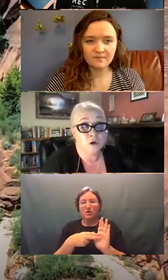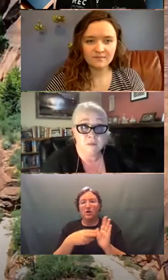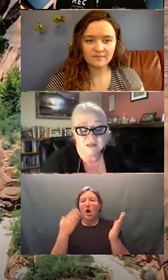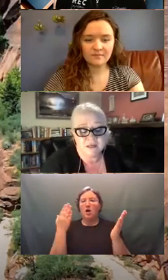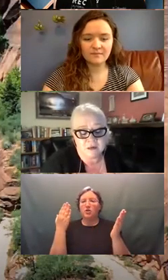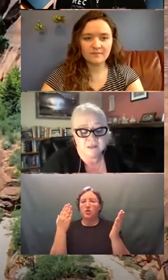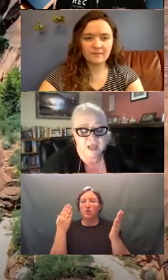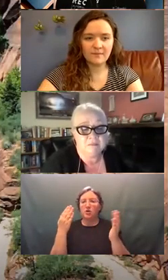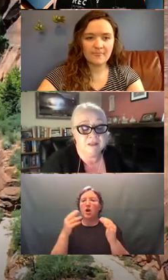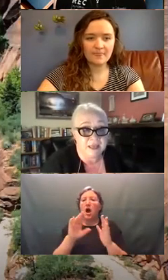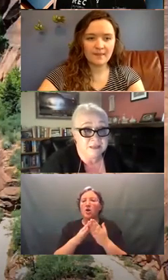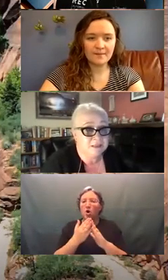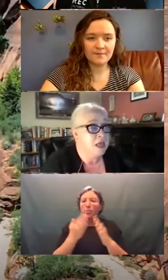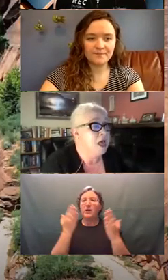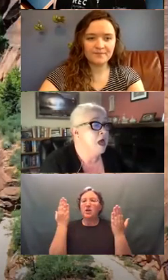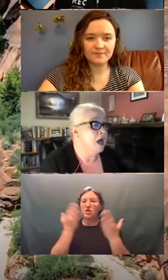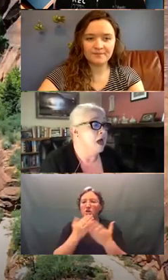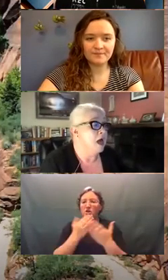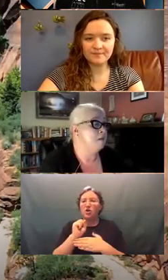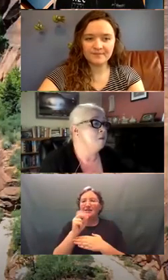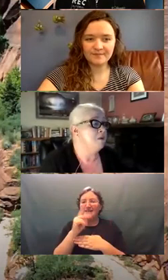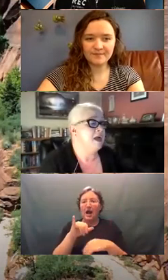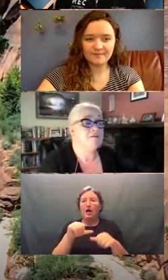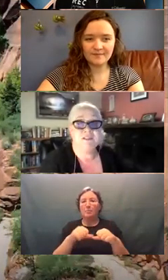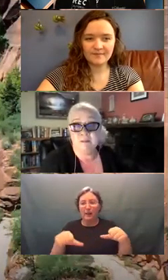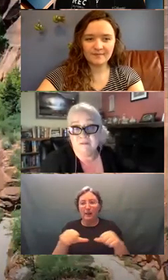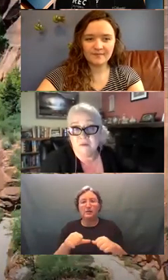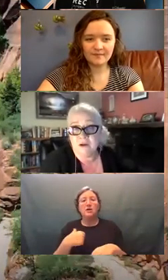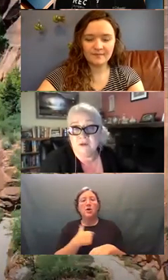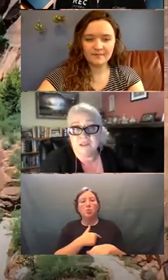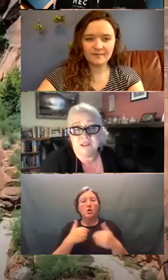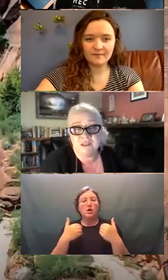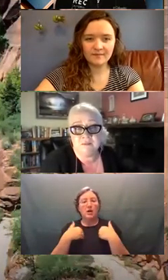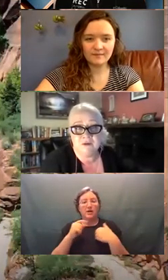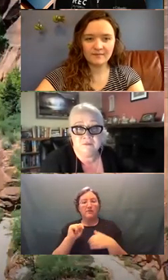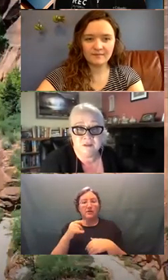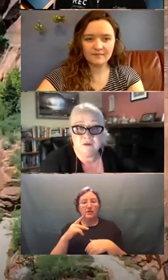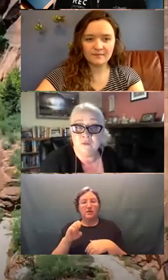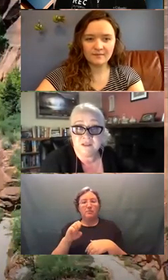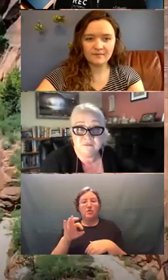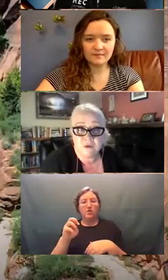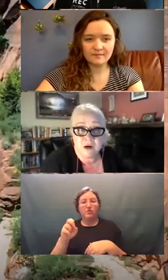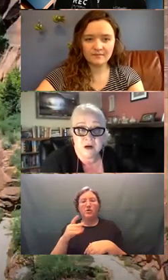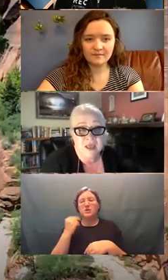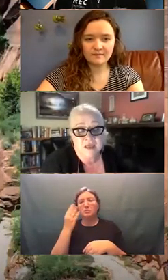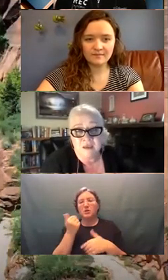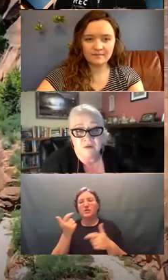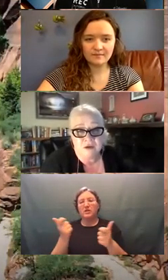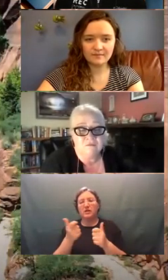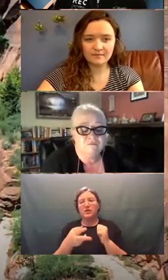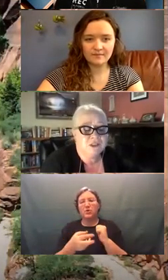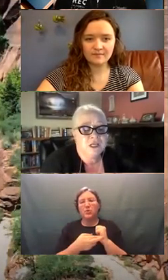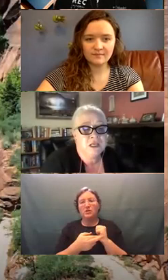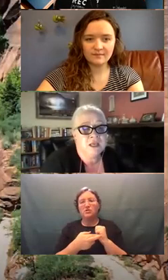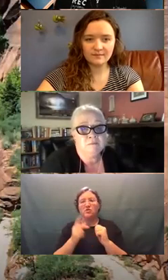an urban dark sky place. We have Tipple Fork, which is just a beautiful little reservoir that you can